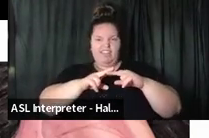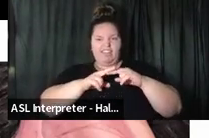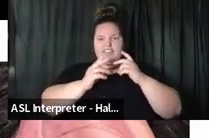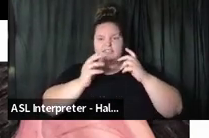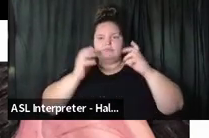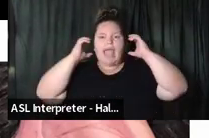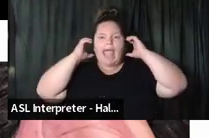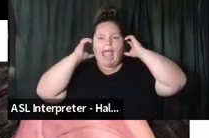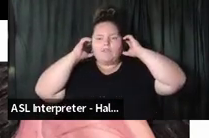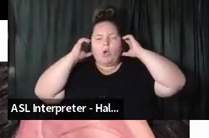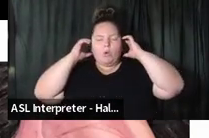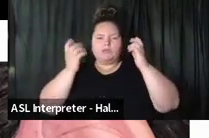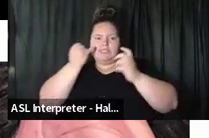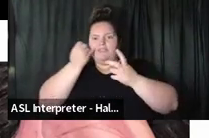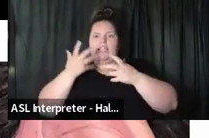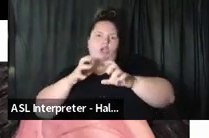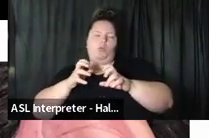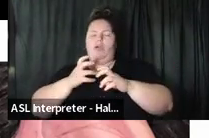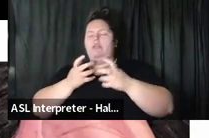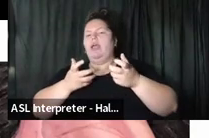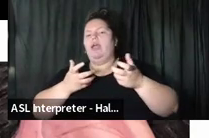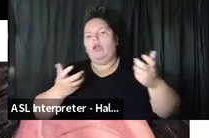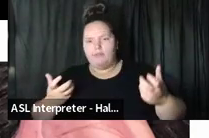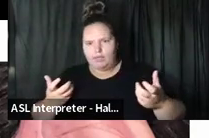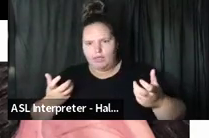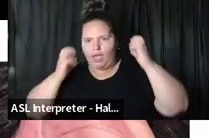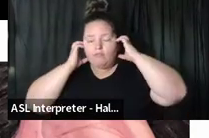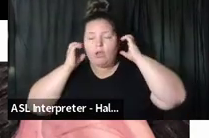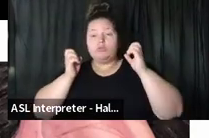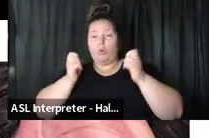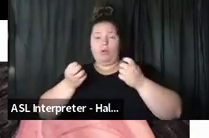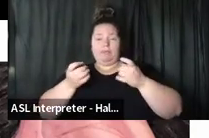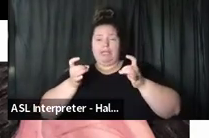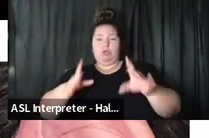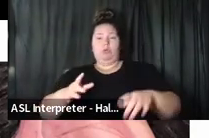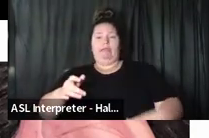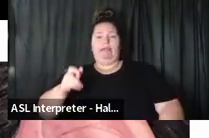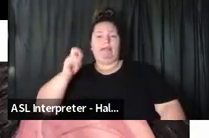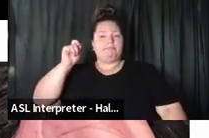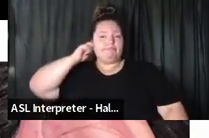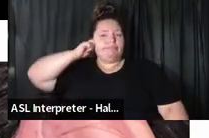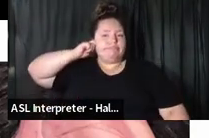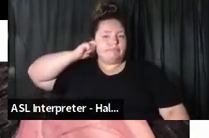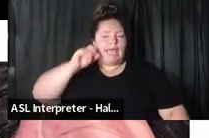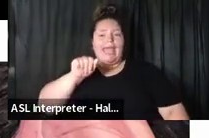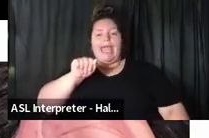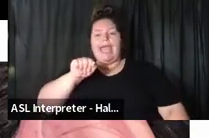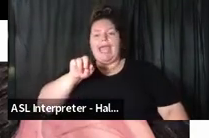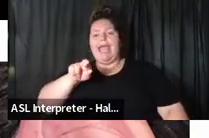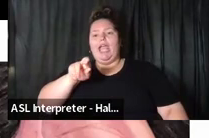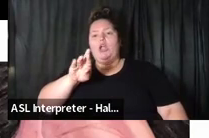really heavy headphones around on their ears, or don't like to use the earbuds that go inside your